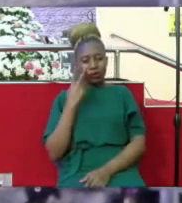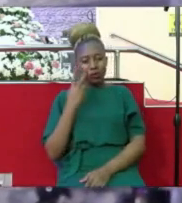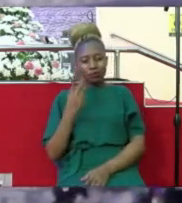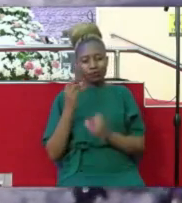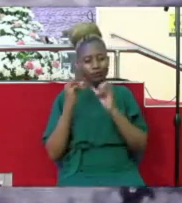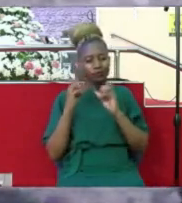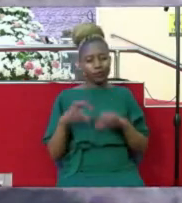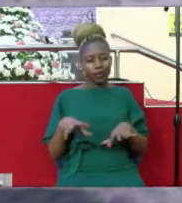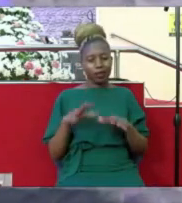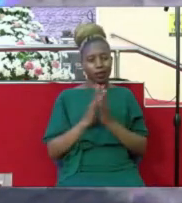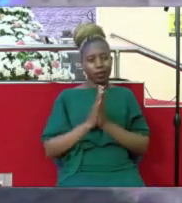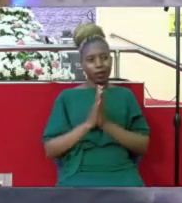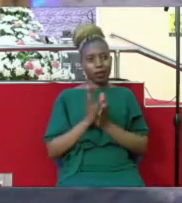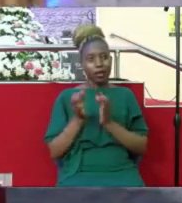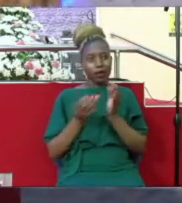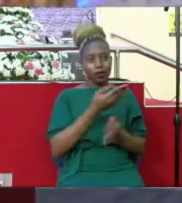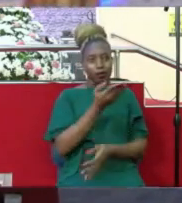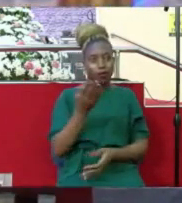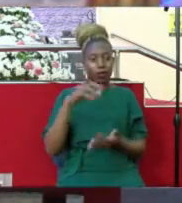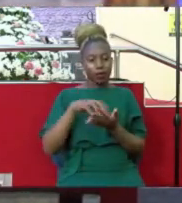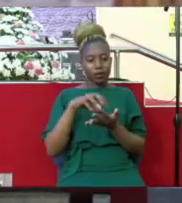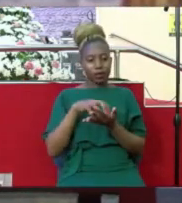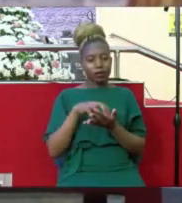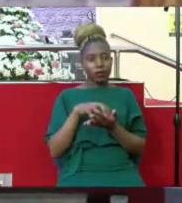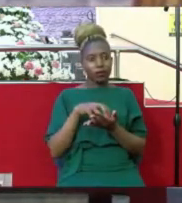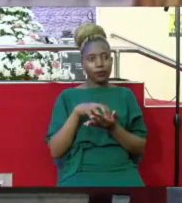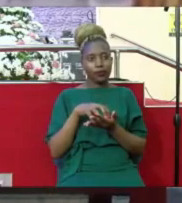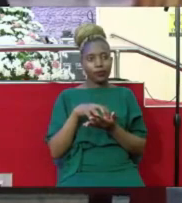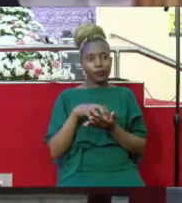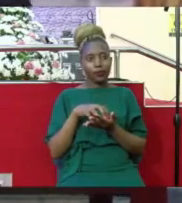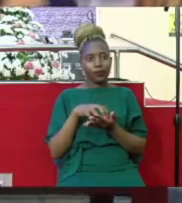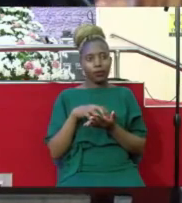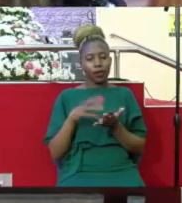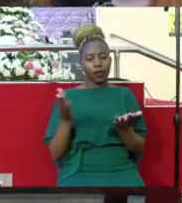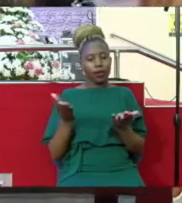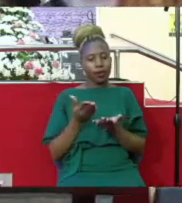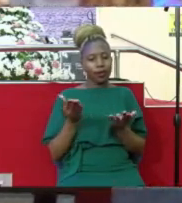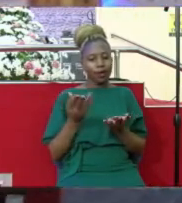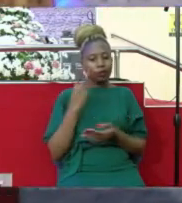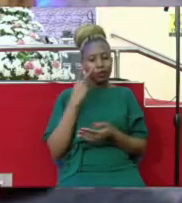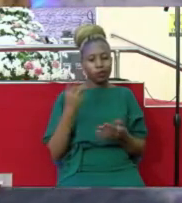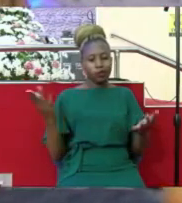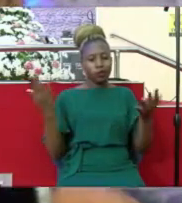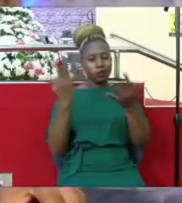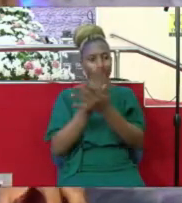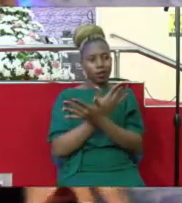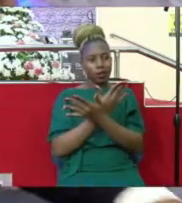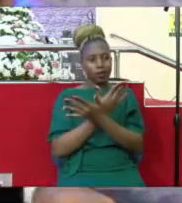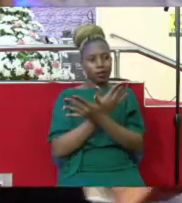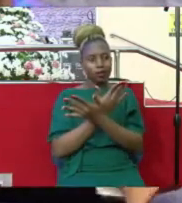and if you are in a season where it might seem dark,